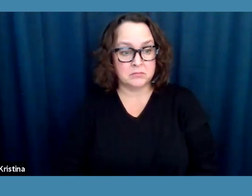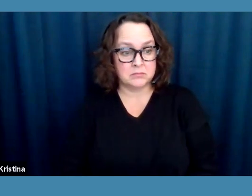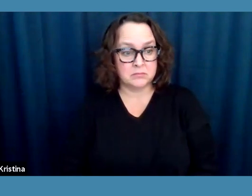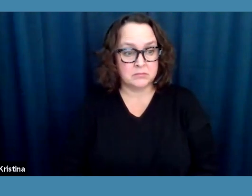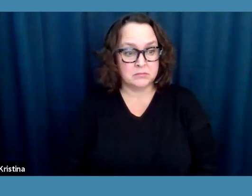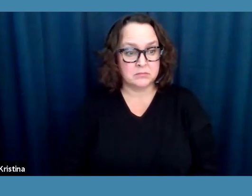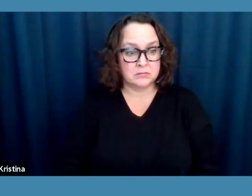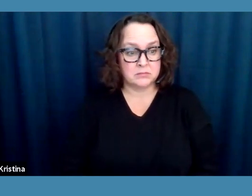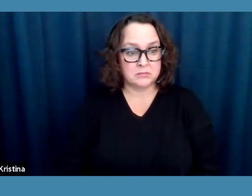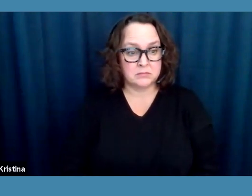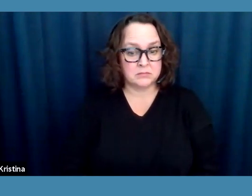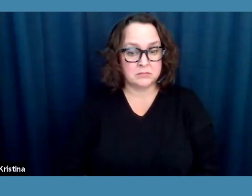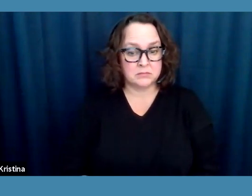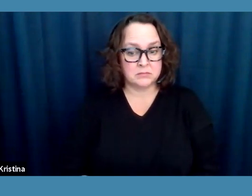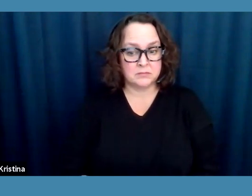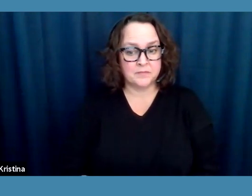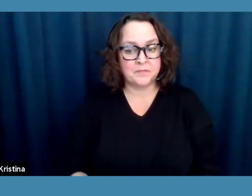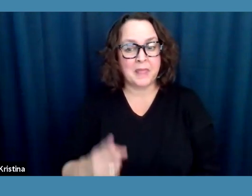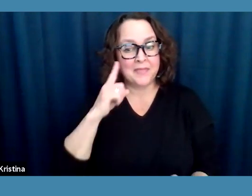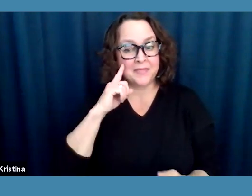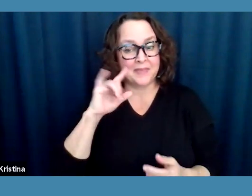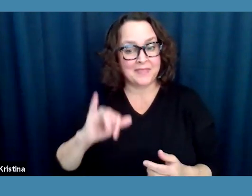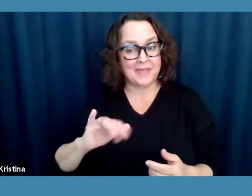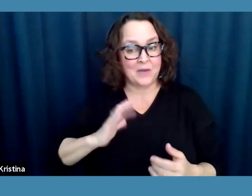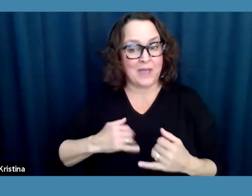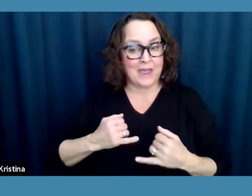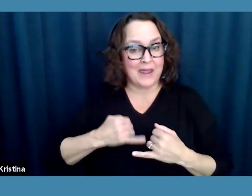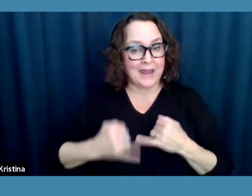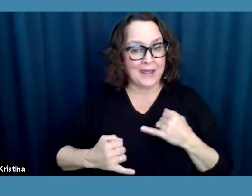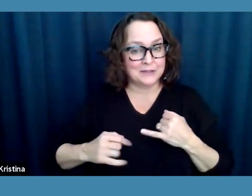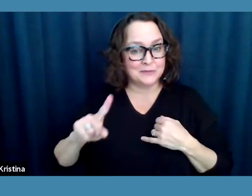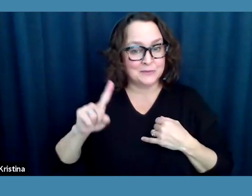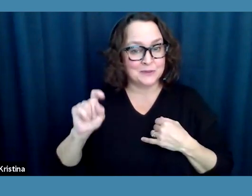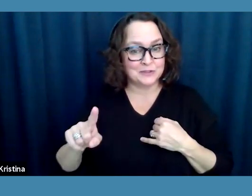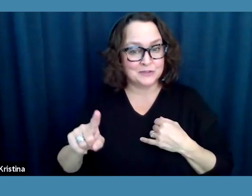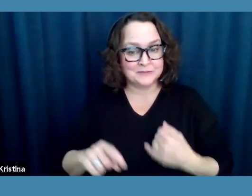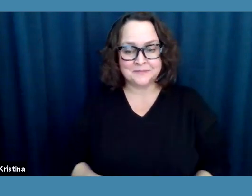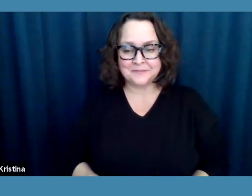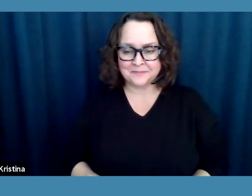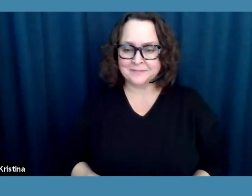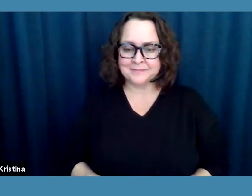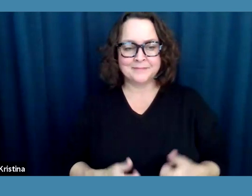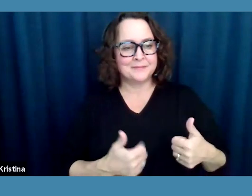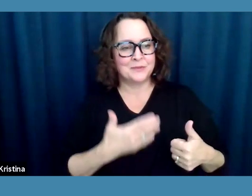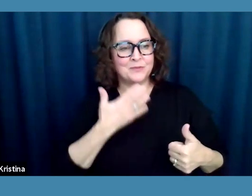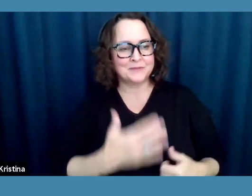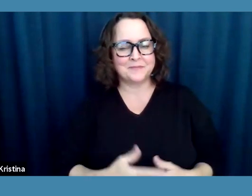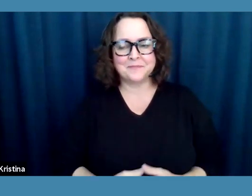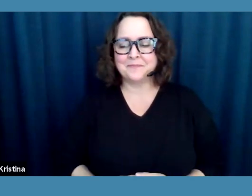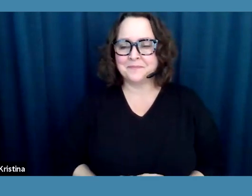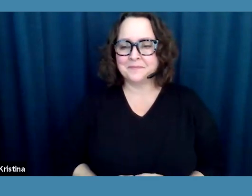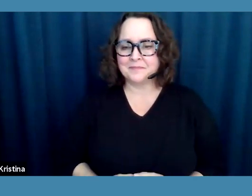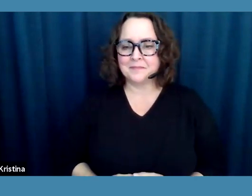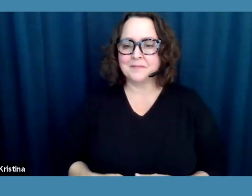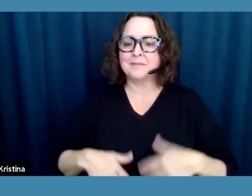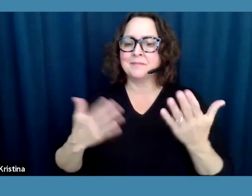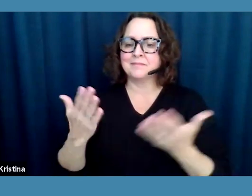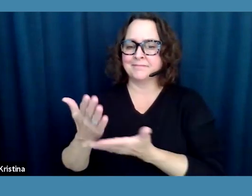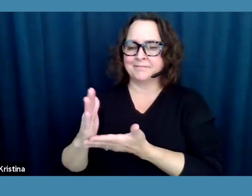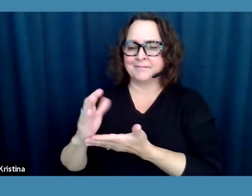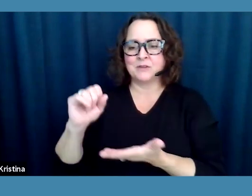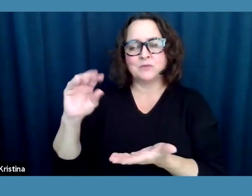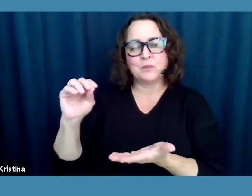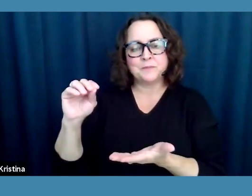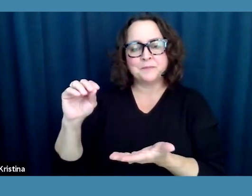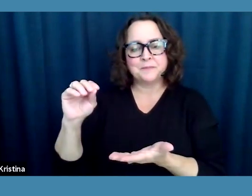Right. That was our last question. Great. All right. So